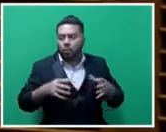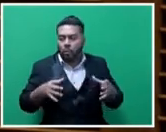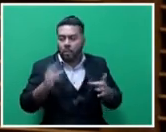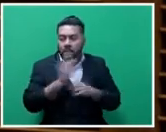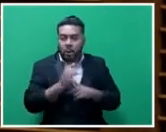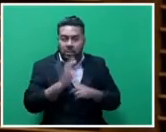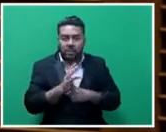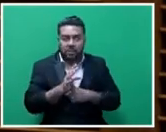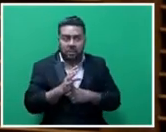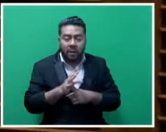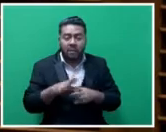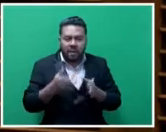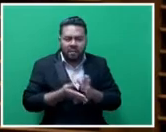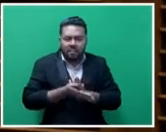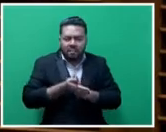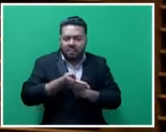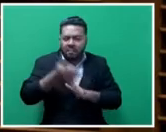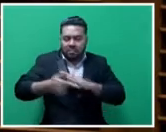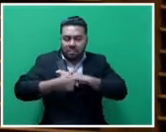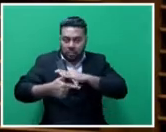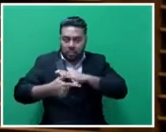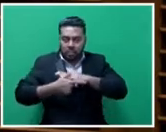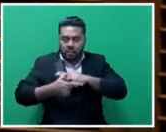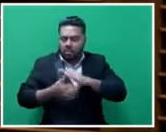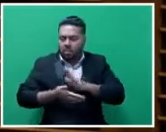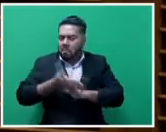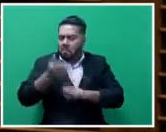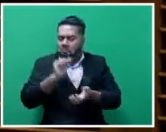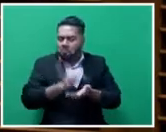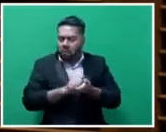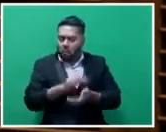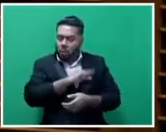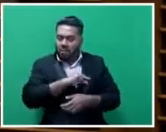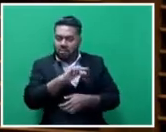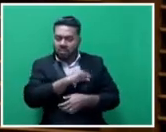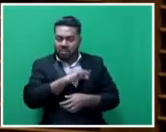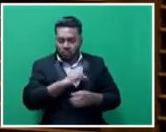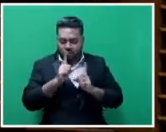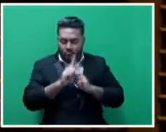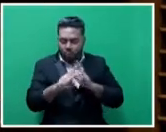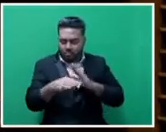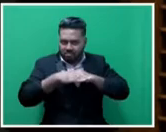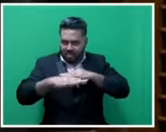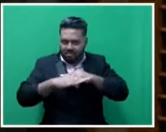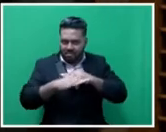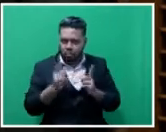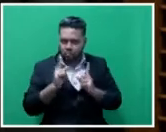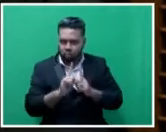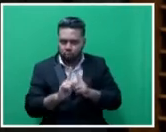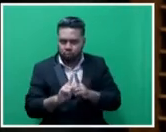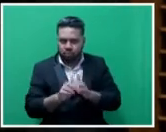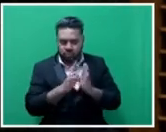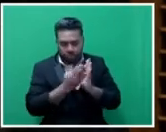importance of high standards and high quality buildings that actually comply with standards. Now, the Ministry